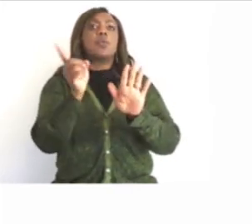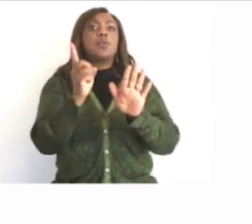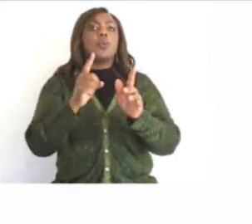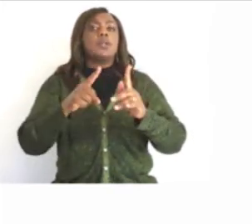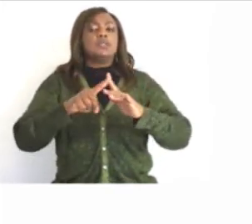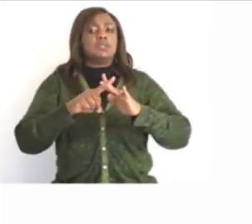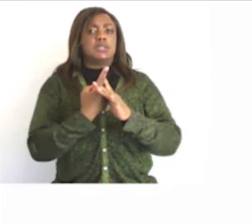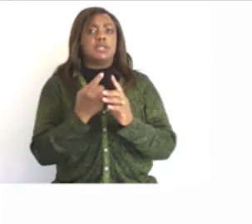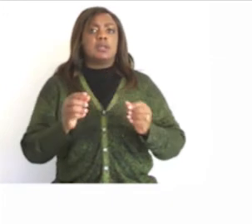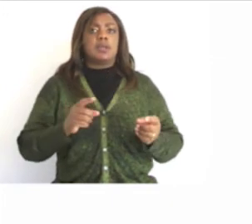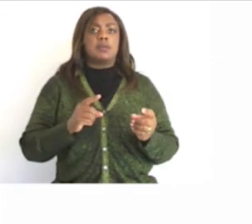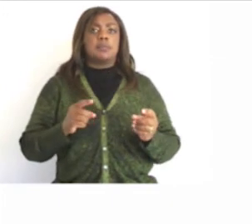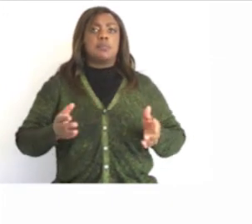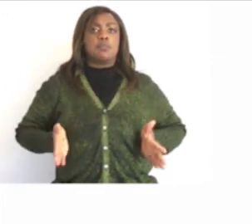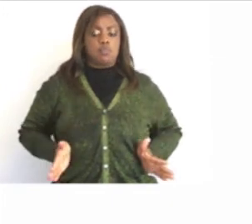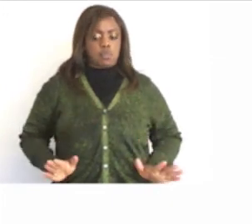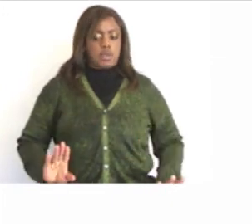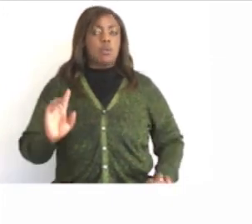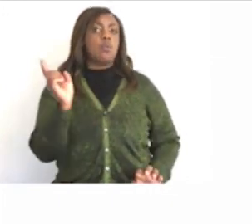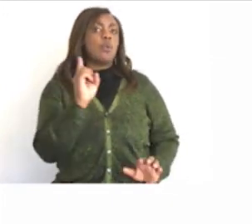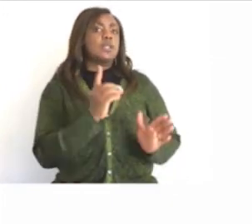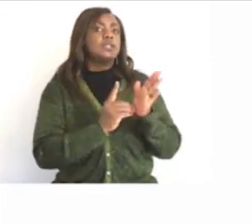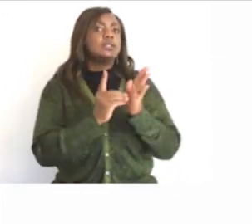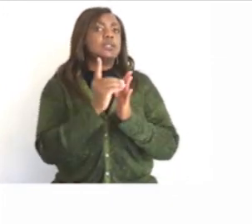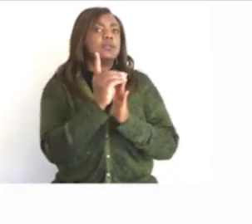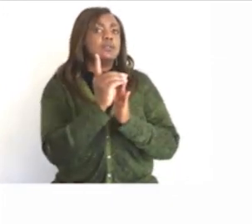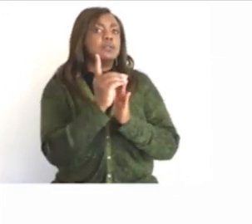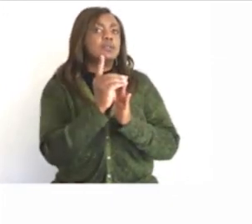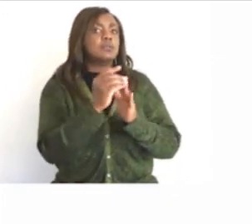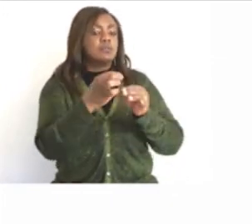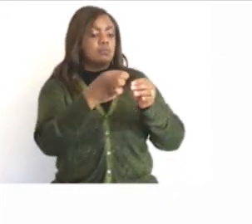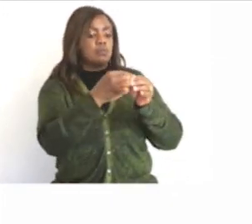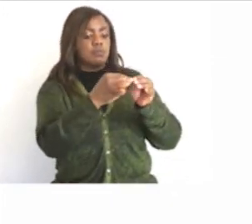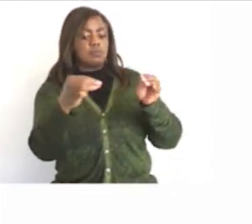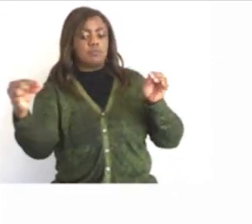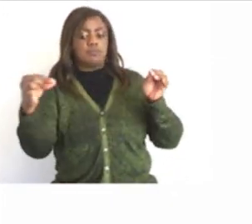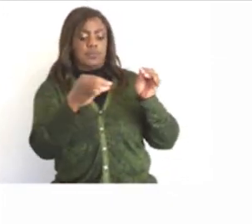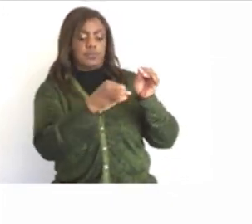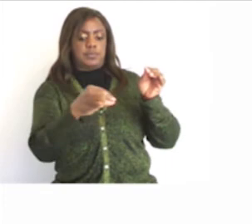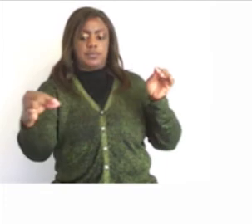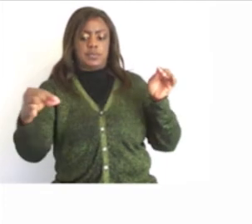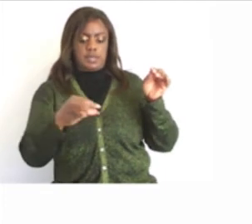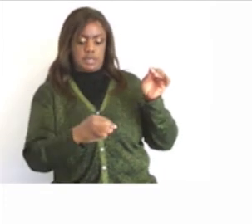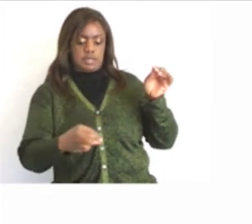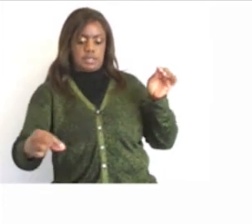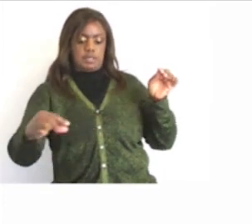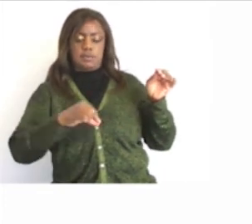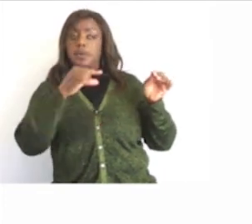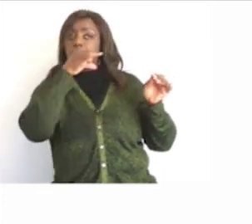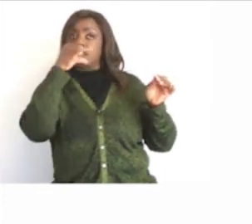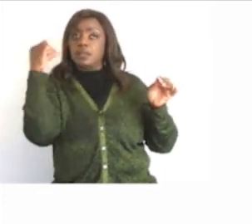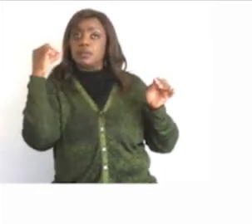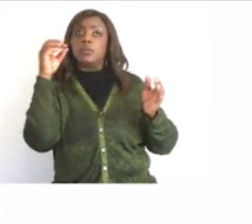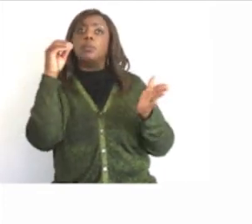changes shown with the lines on the pictures below. So the first picture there, it's showing you